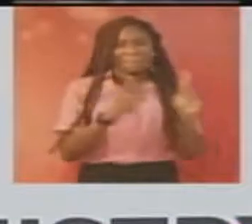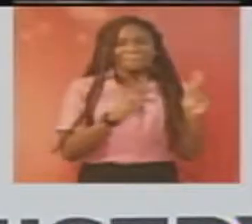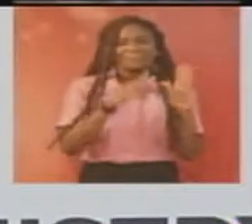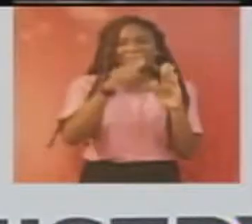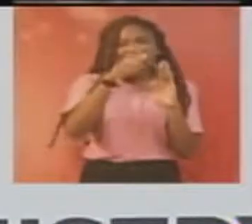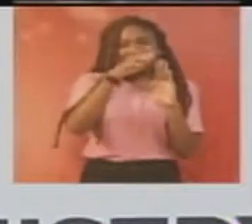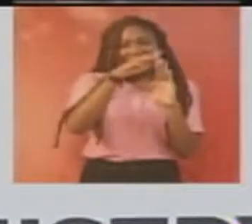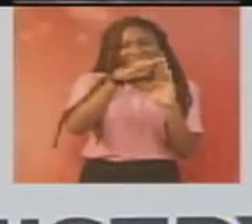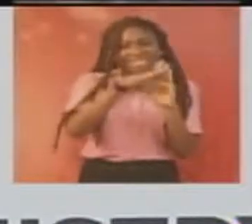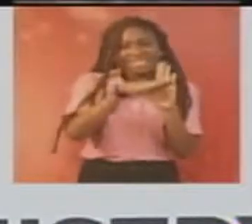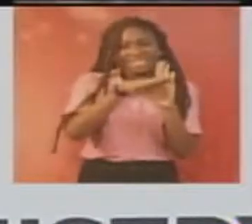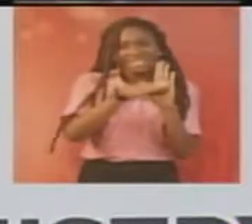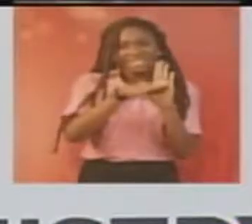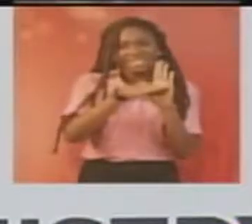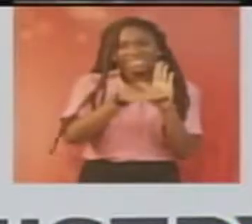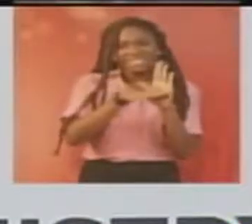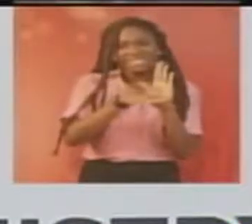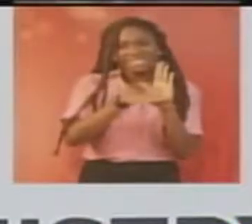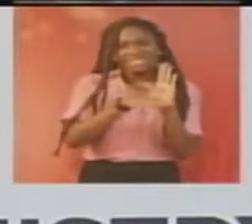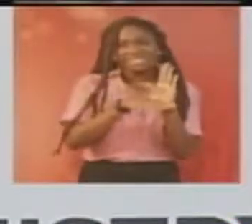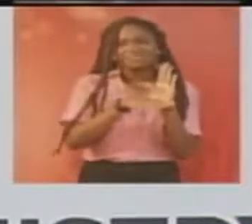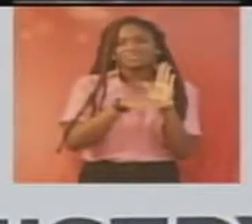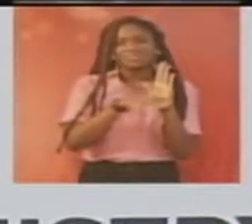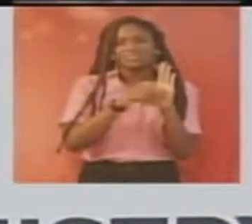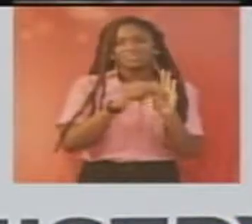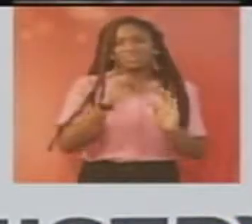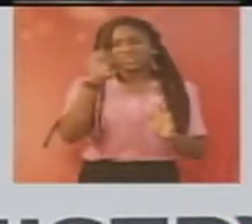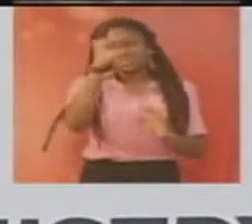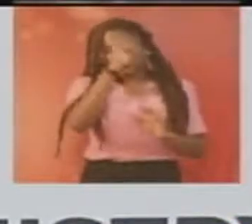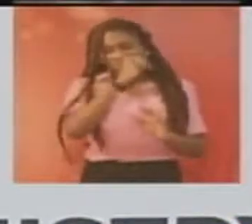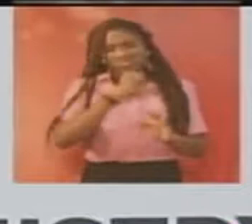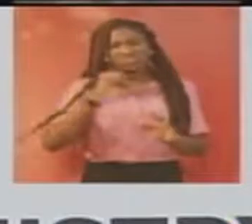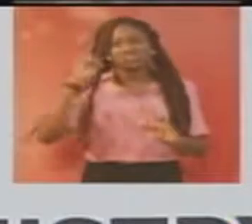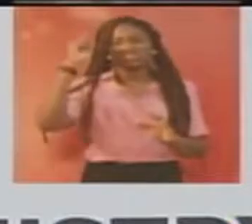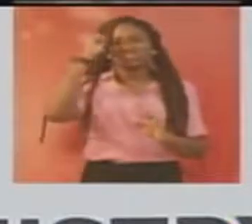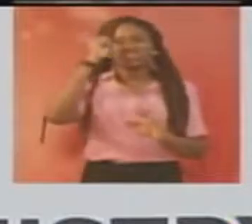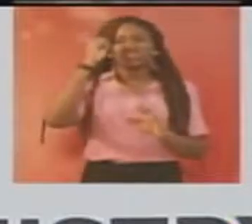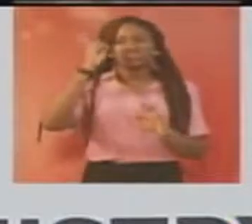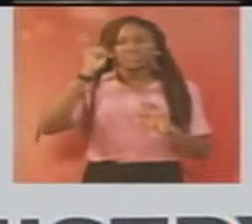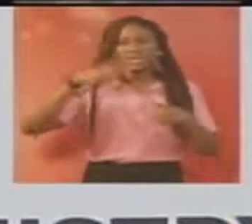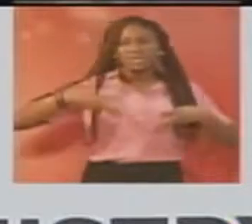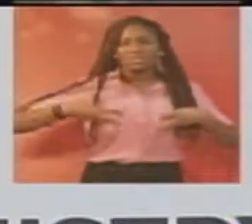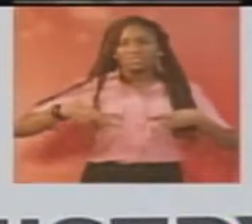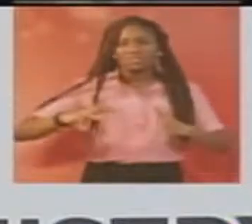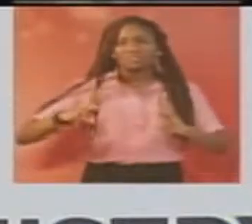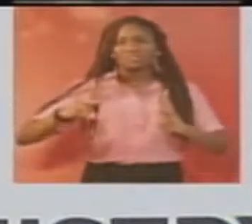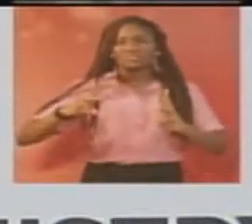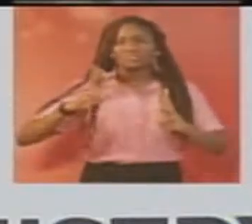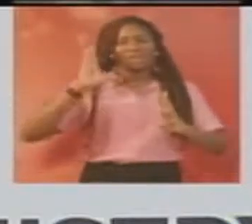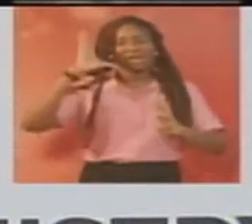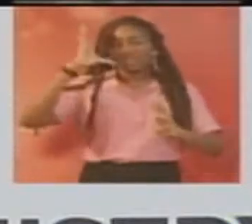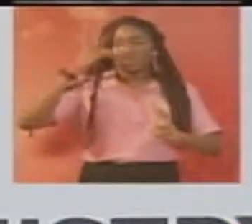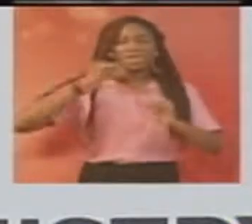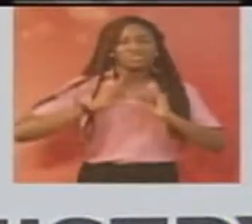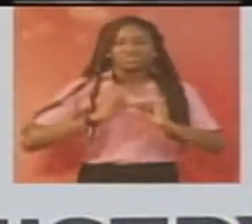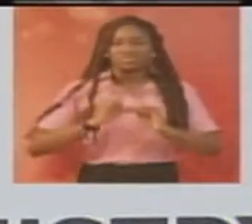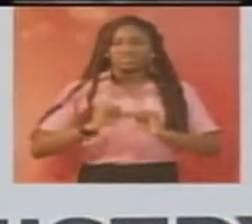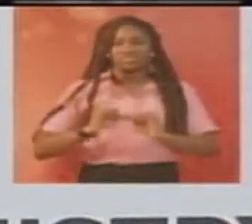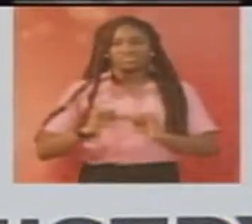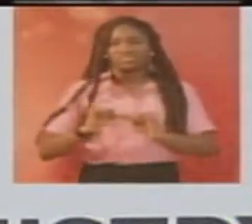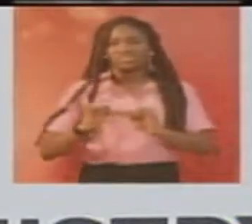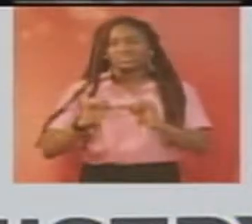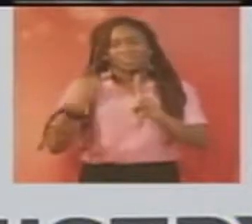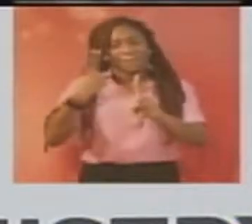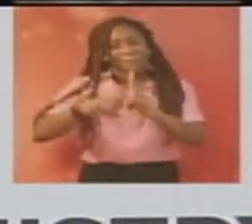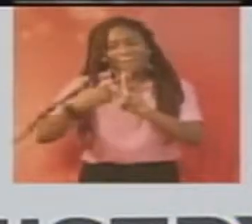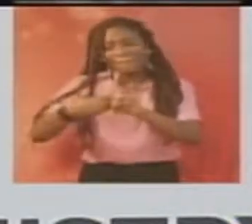measures is going to be determined over a lengthier period than just the next couple of months, even lengthier period than when